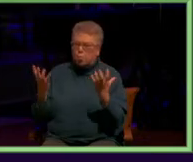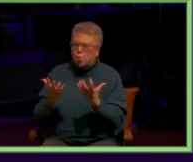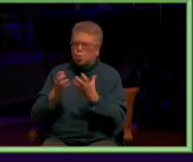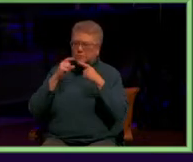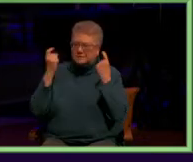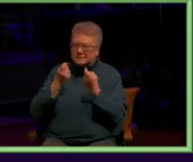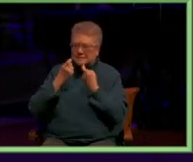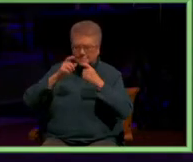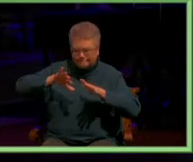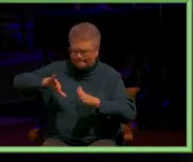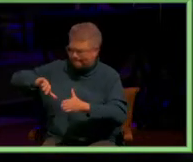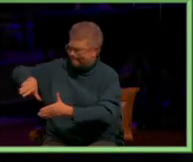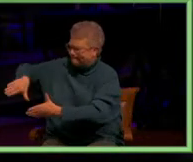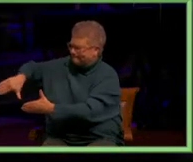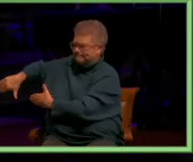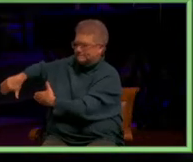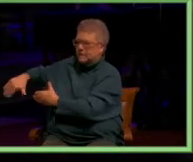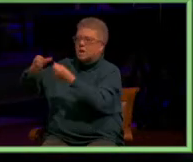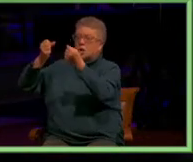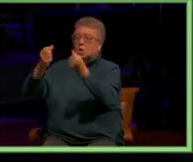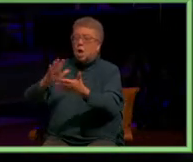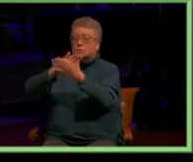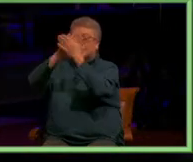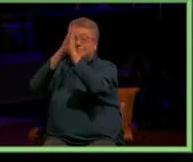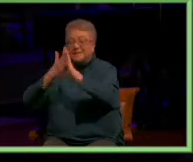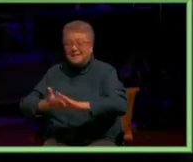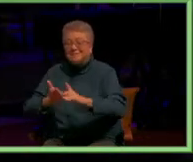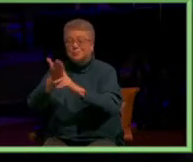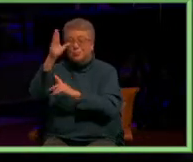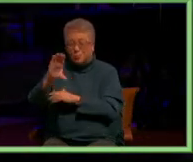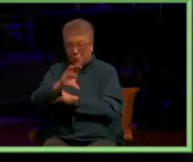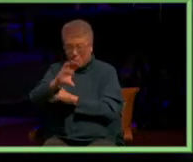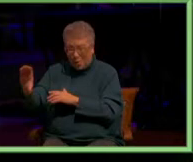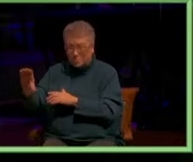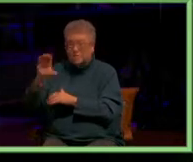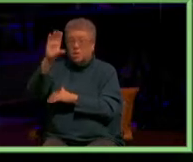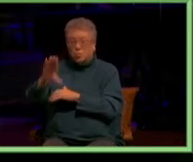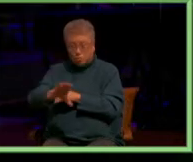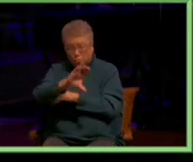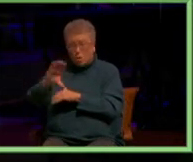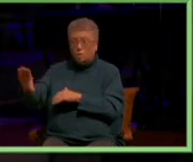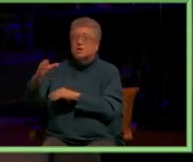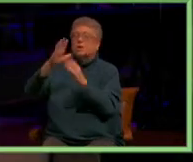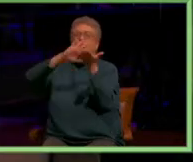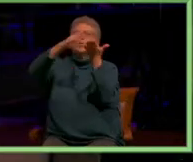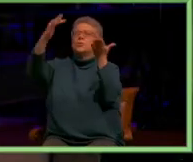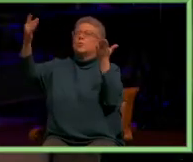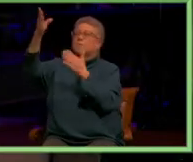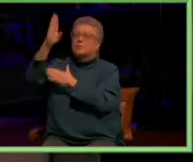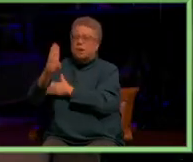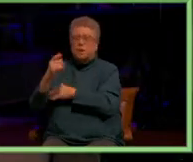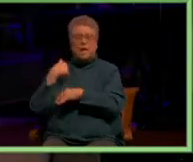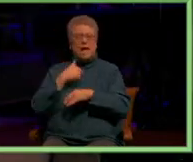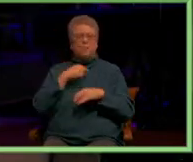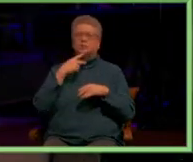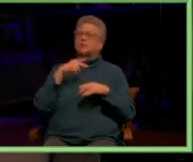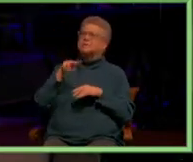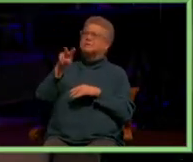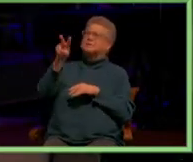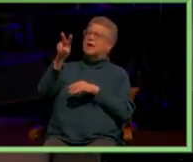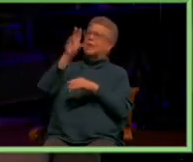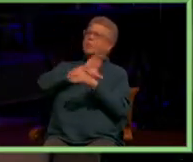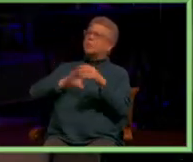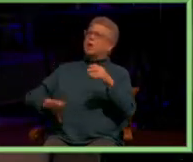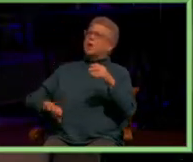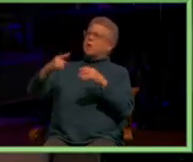by the blood of the cross. It is the cross in which brought us peace. It is the glory of God which did it. And we should stare at Christ and think of